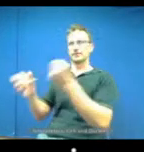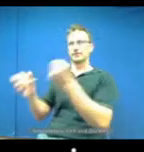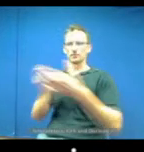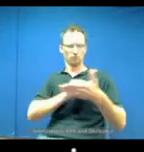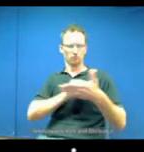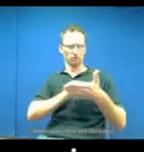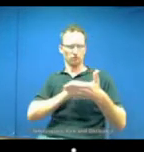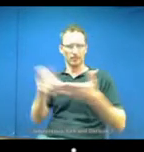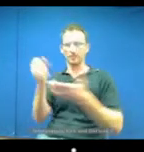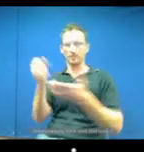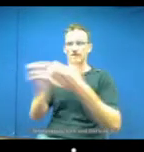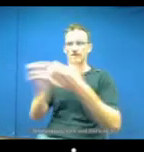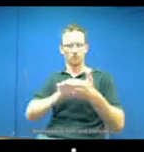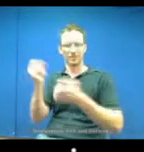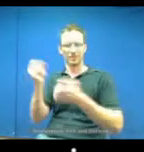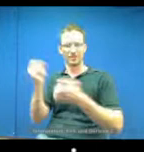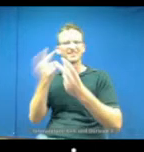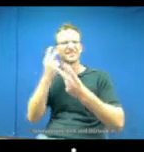So